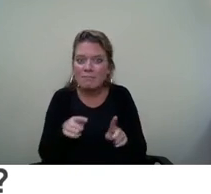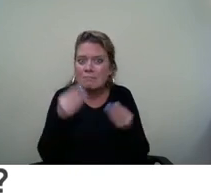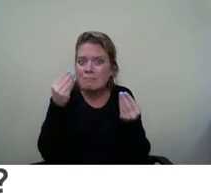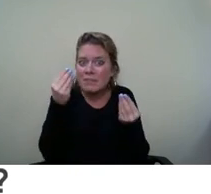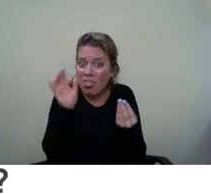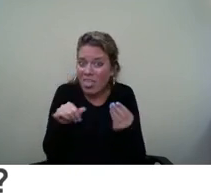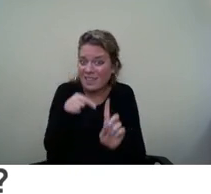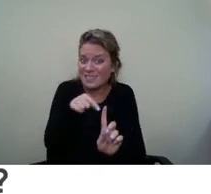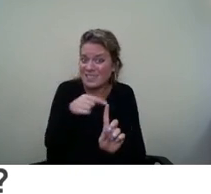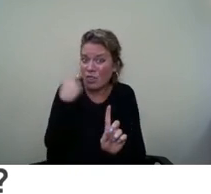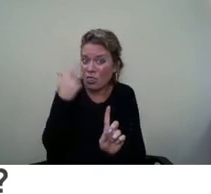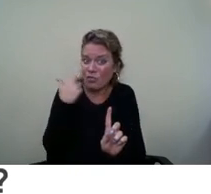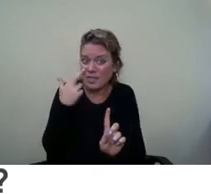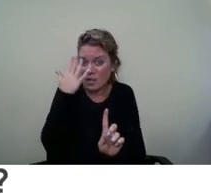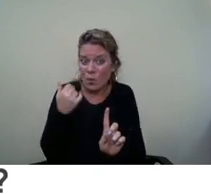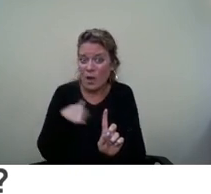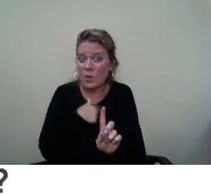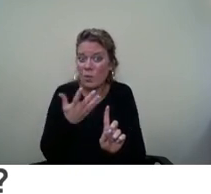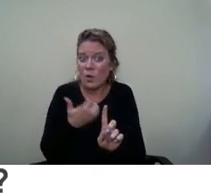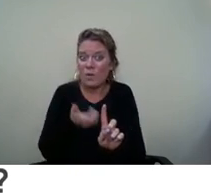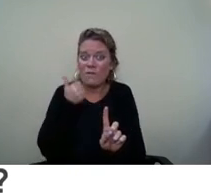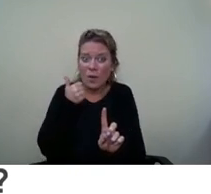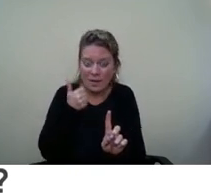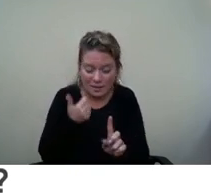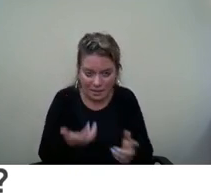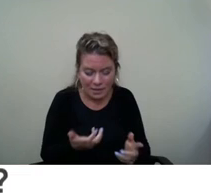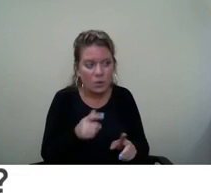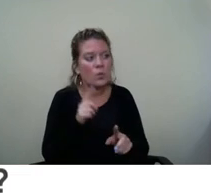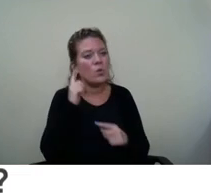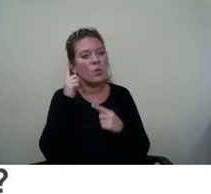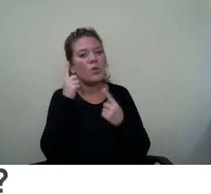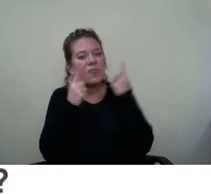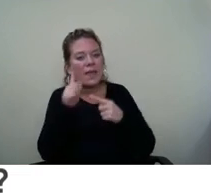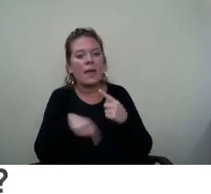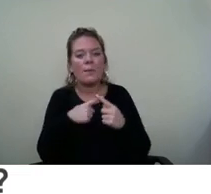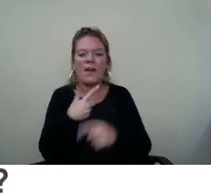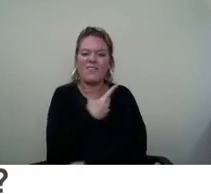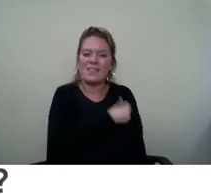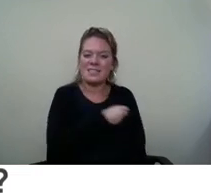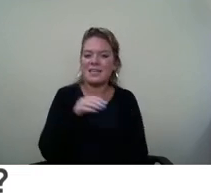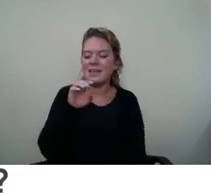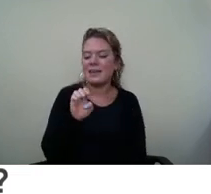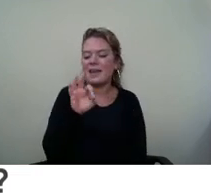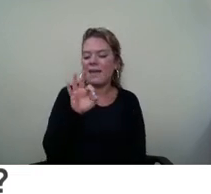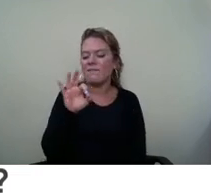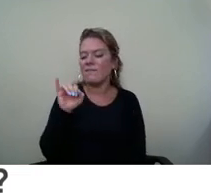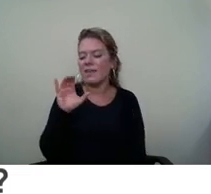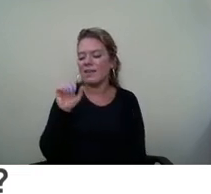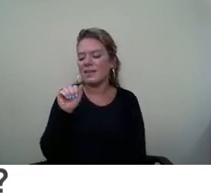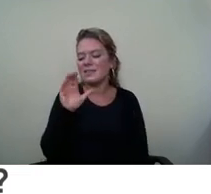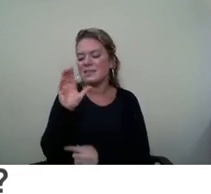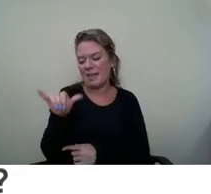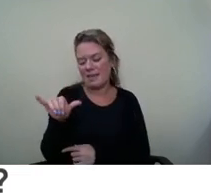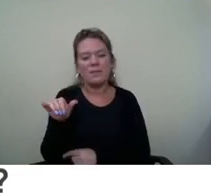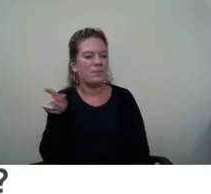trying to avoid. And when we think about vaccine efficacy, and I know that Ellie is going to go into this a